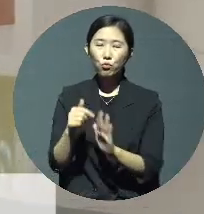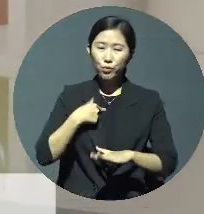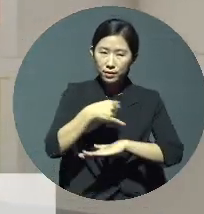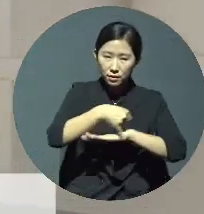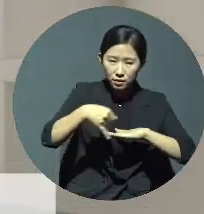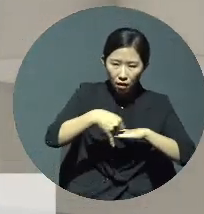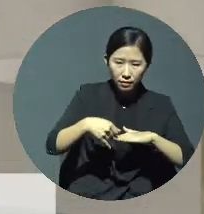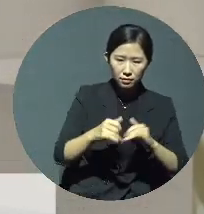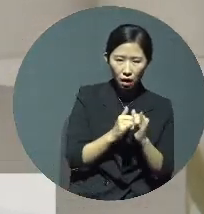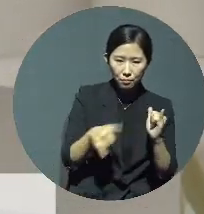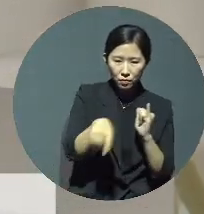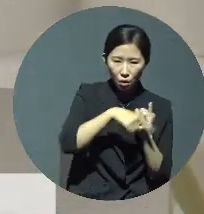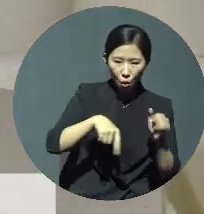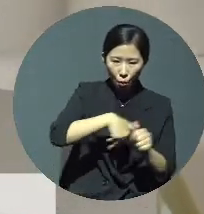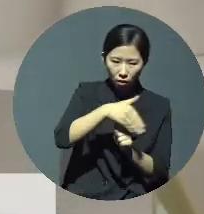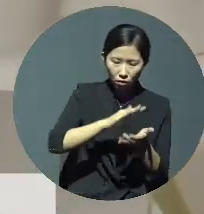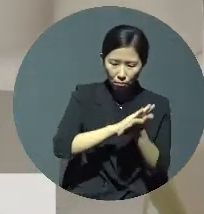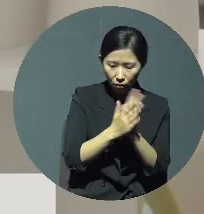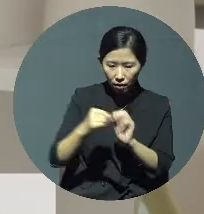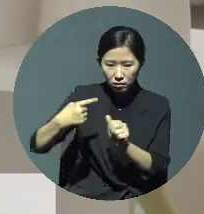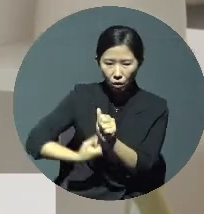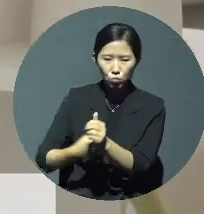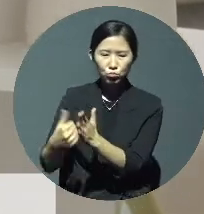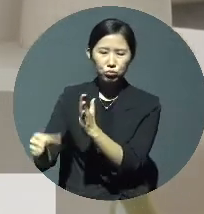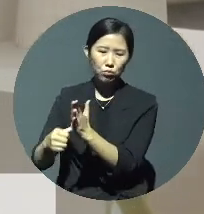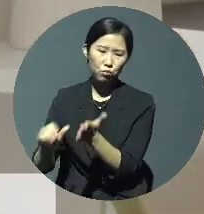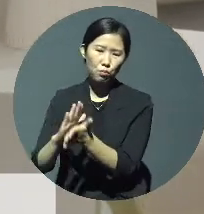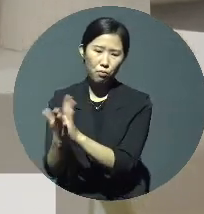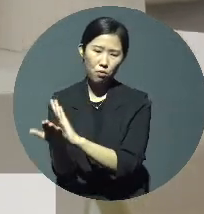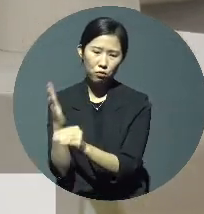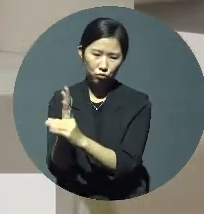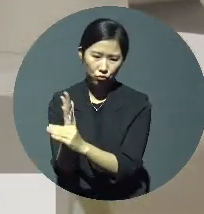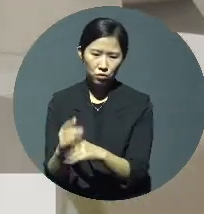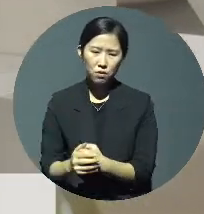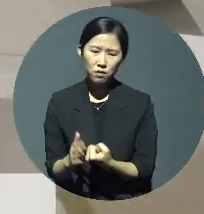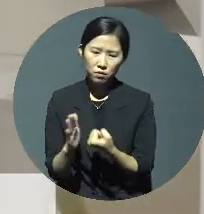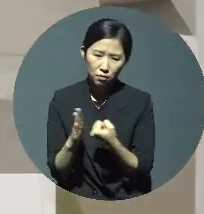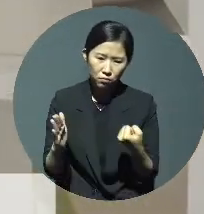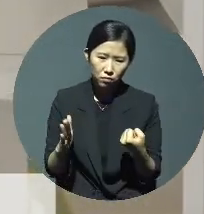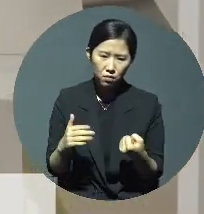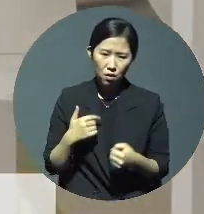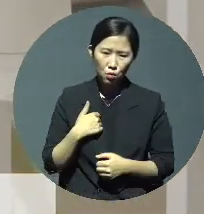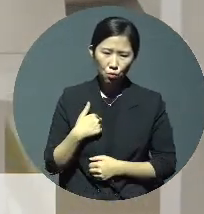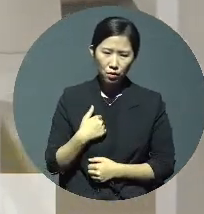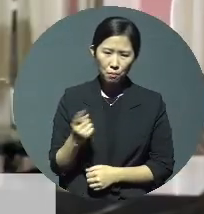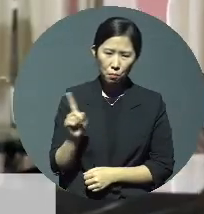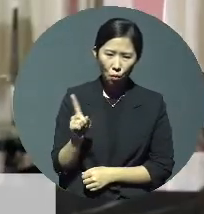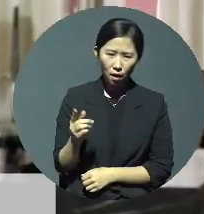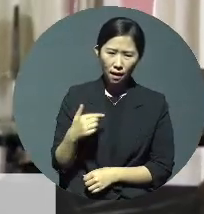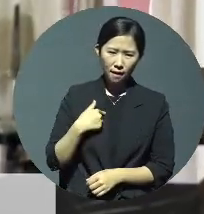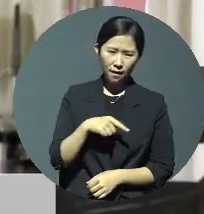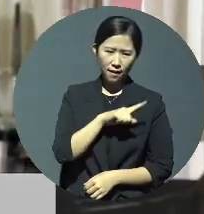are changing. Whether it's the simplest product you surround yourself with at